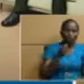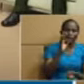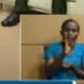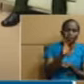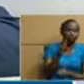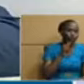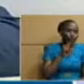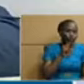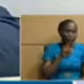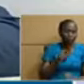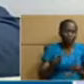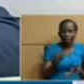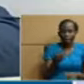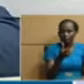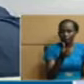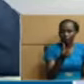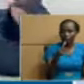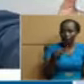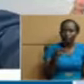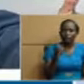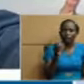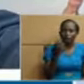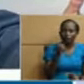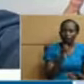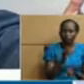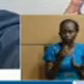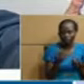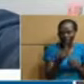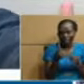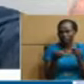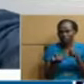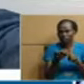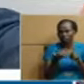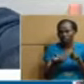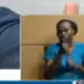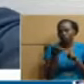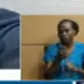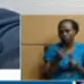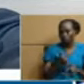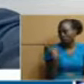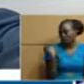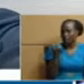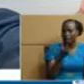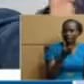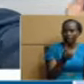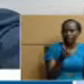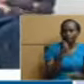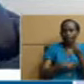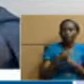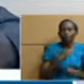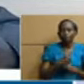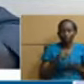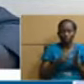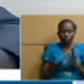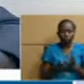other 67 have 2 trillion, but that has been accumulated in the last 6 years or 7 years. So the momentum is